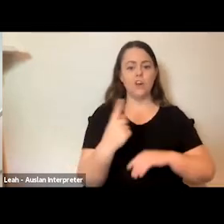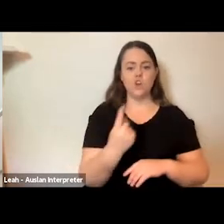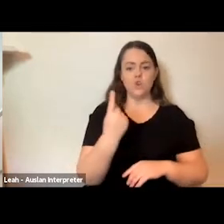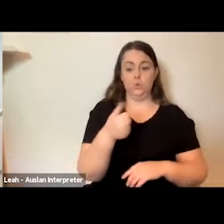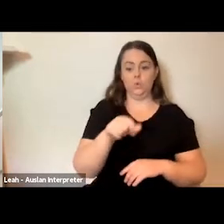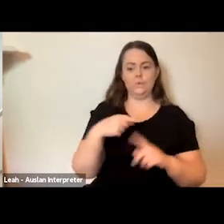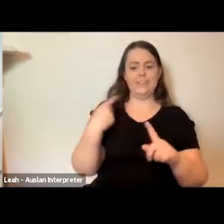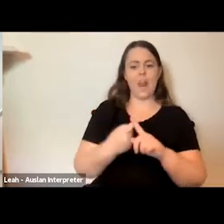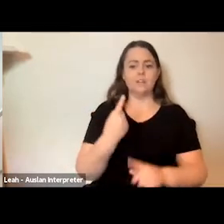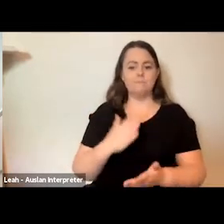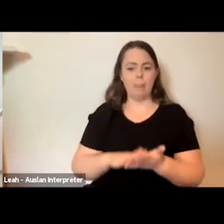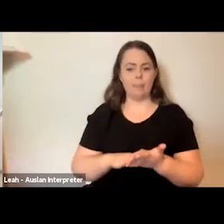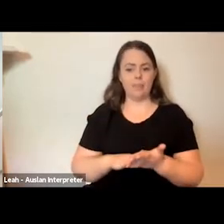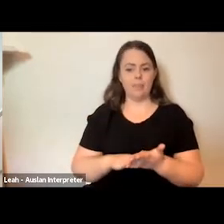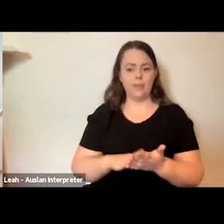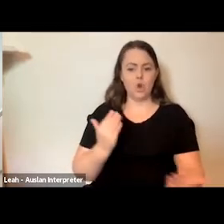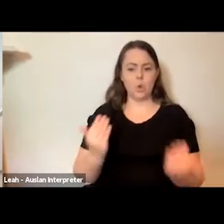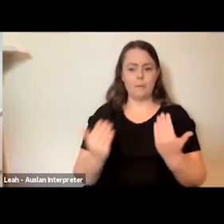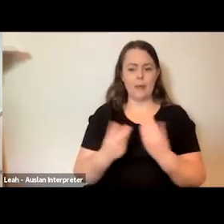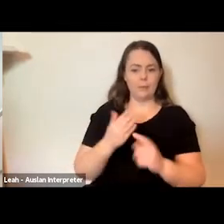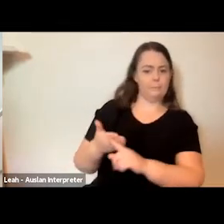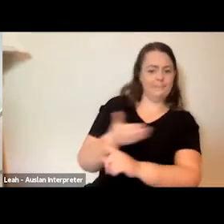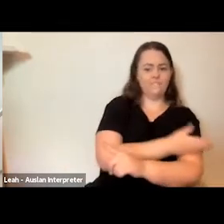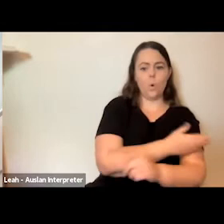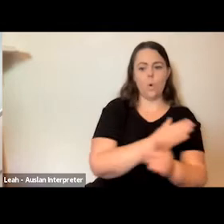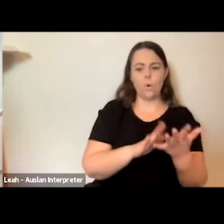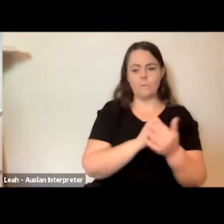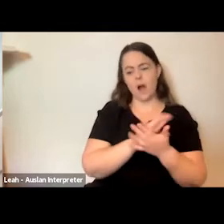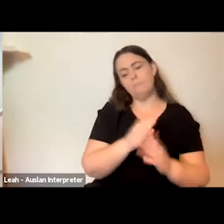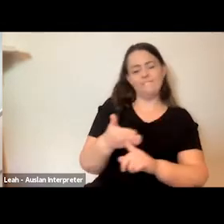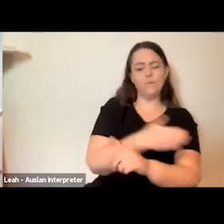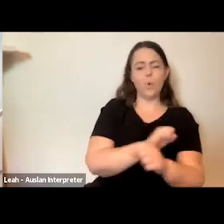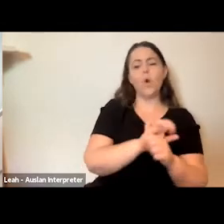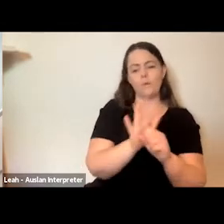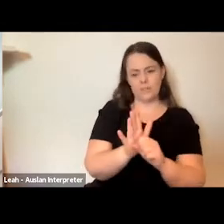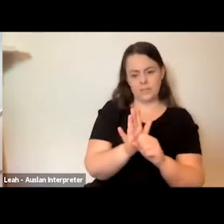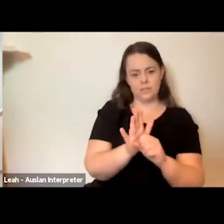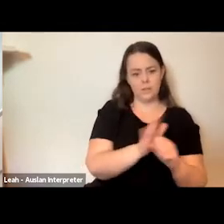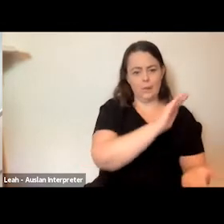past month compared to before March 2020 or before COVID.